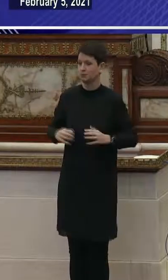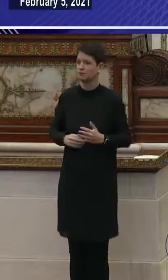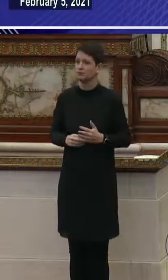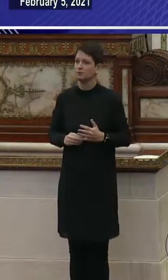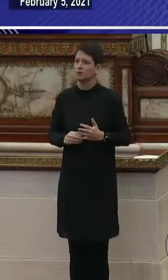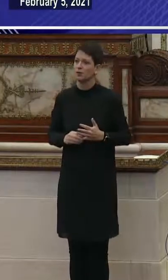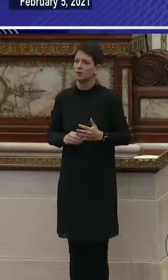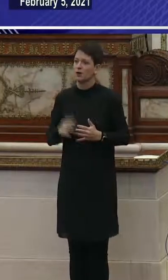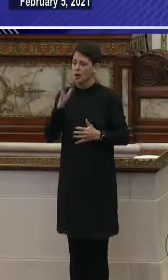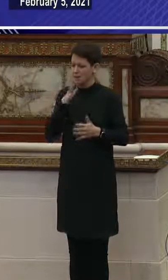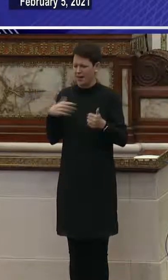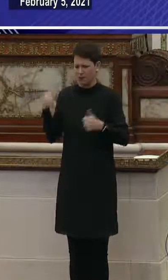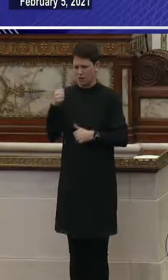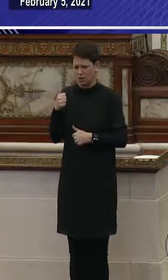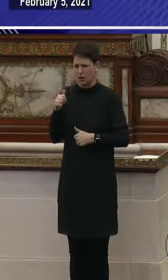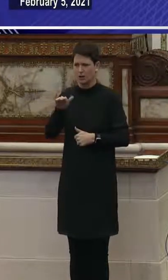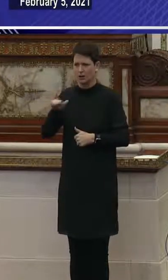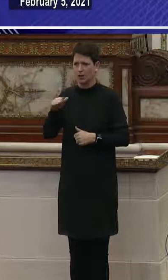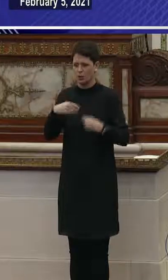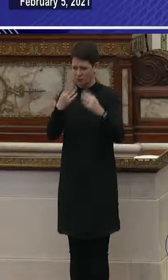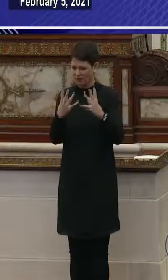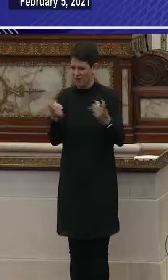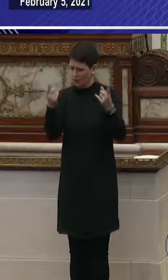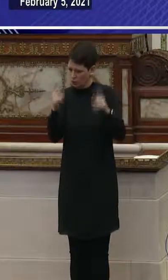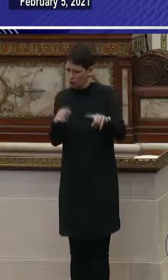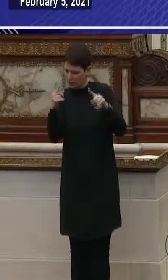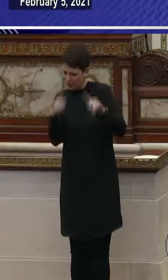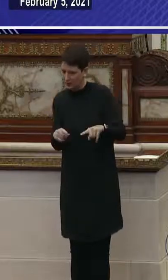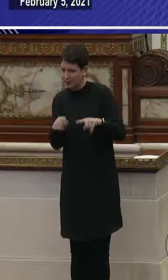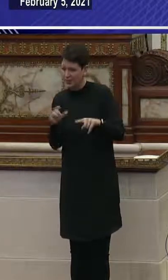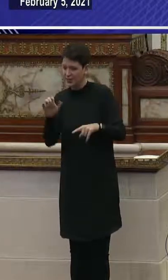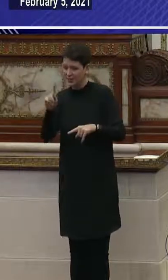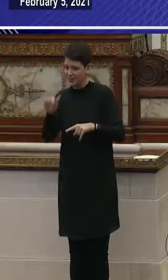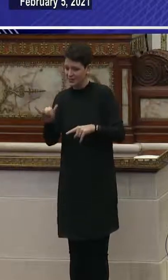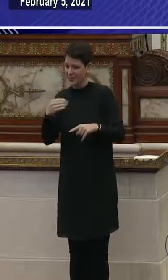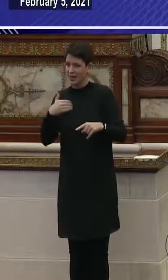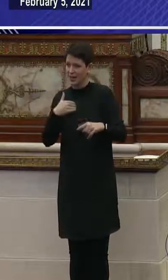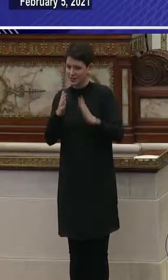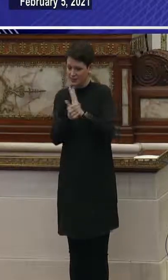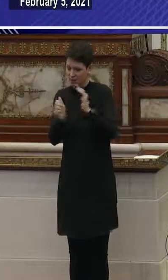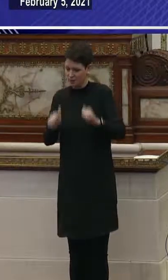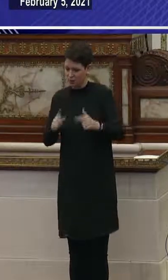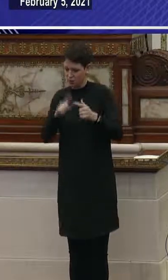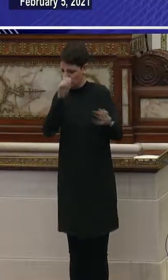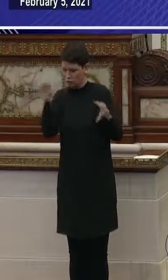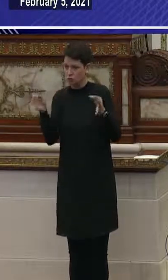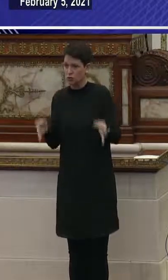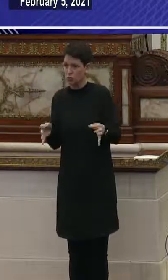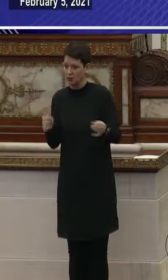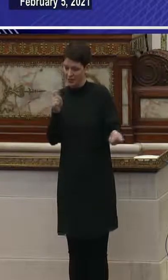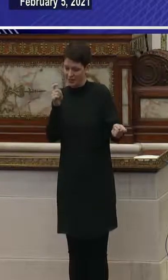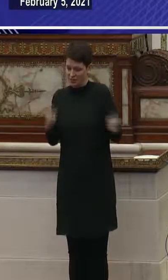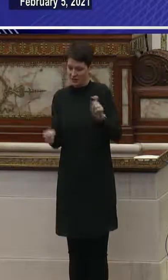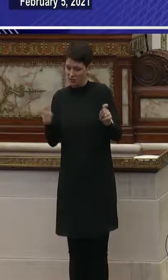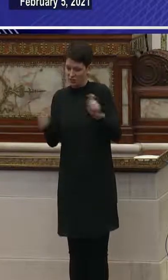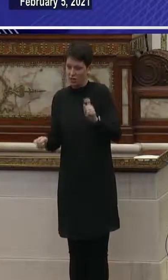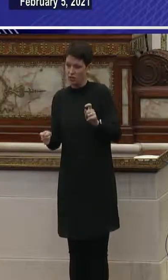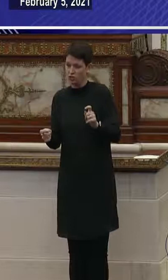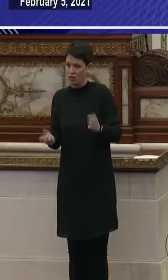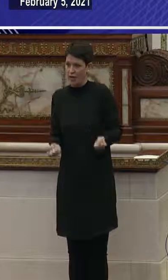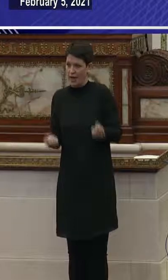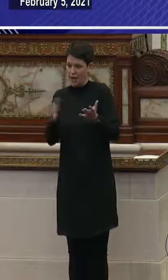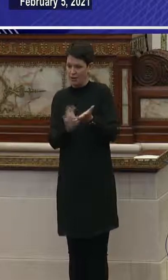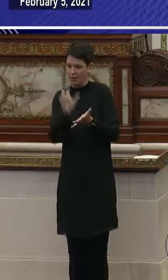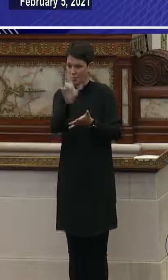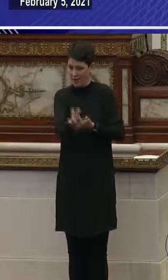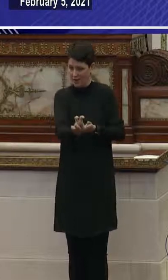And so, Madam Chair, though, with the provider agreement, the city has the ability to determine the change in quantity.